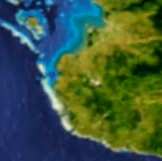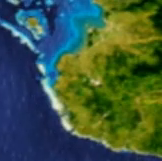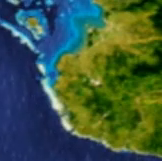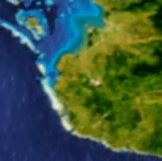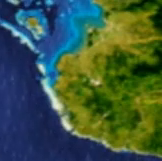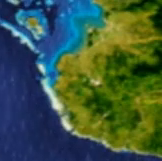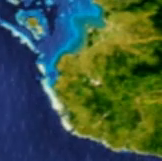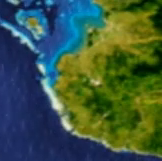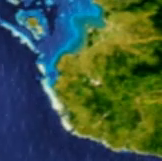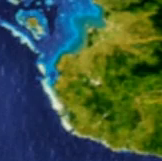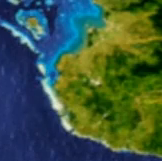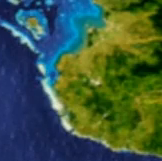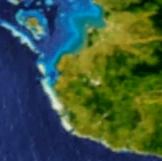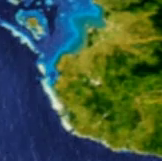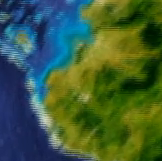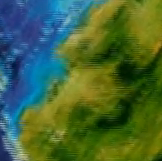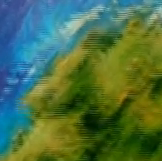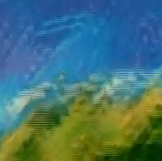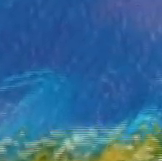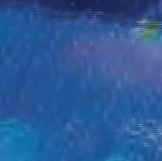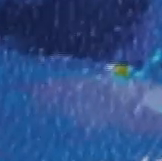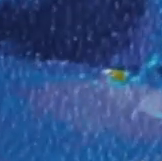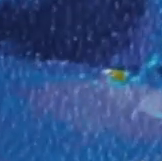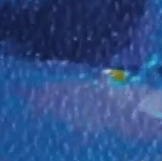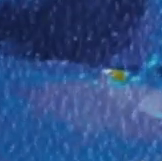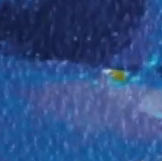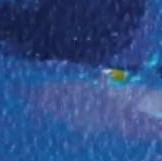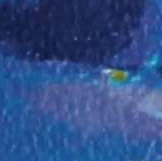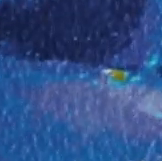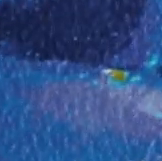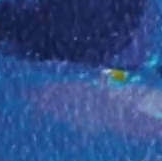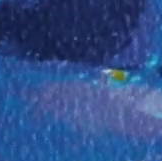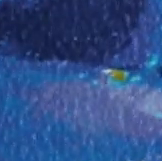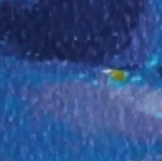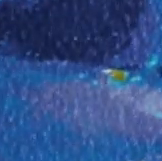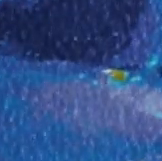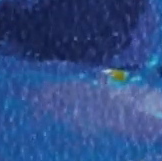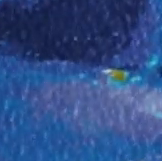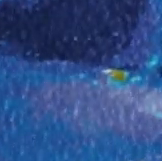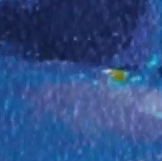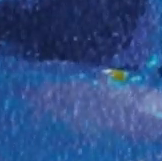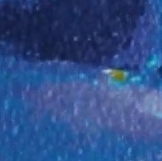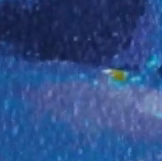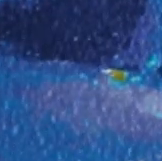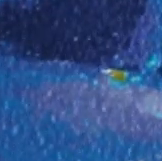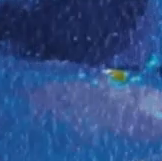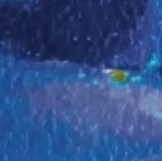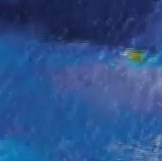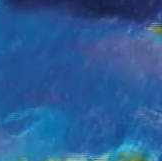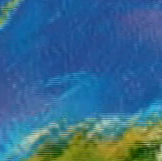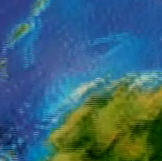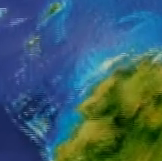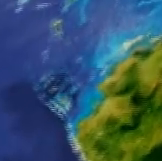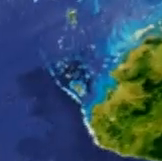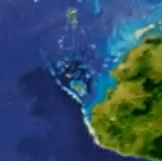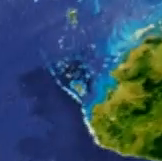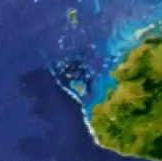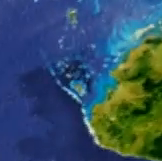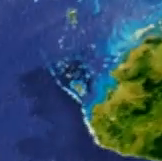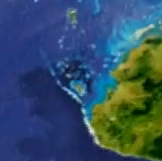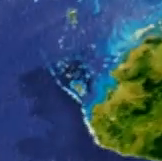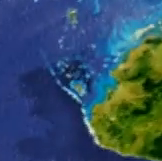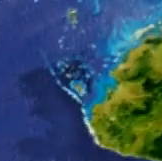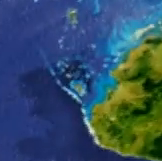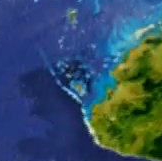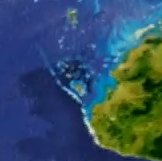with intervals of clouds and sunshine. And up north, sunny and pleasant conditions. At sea,